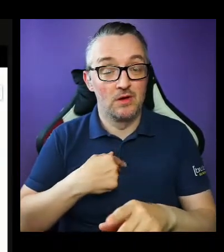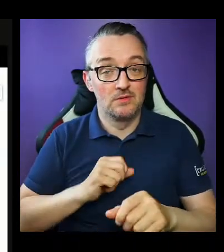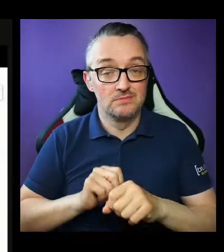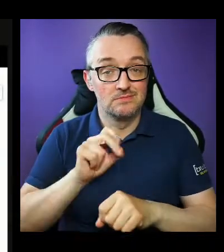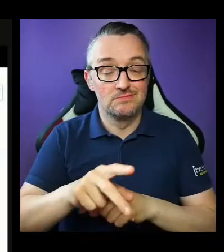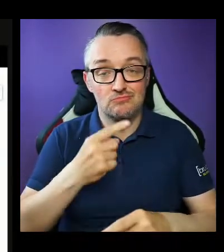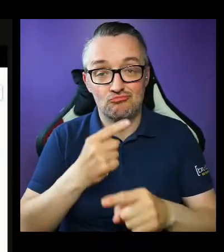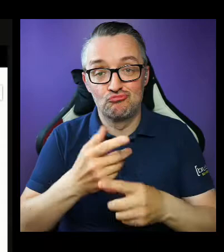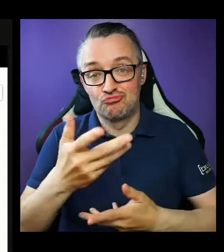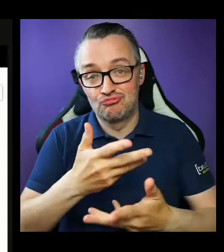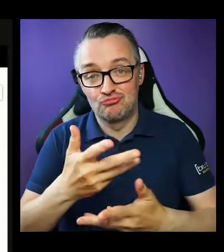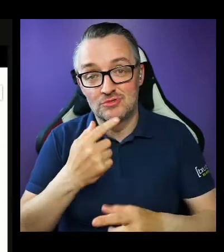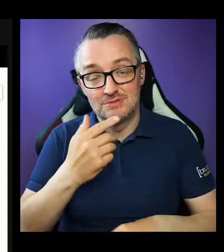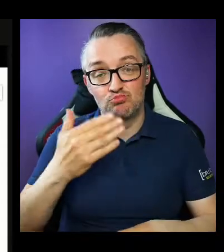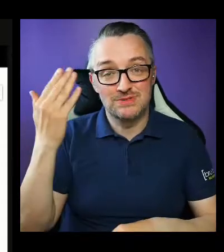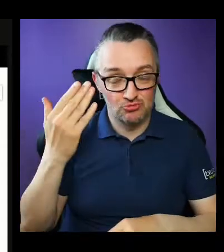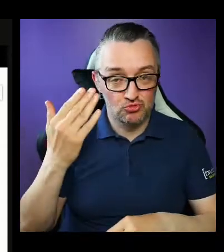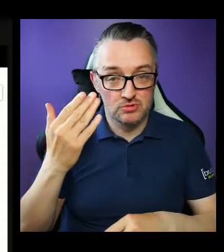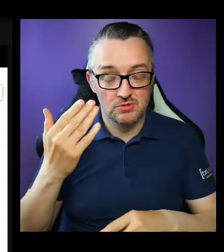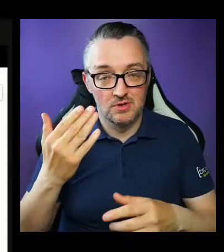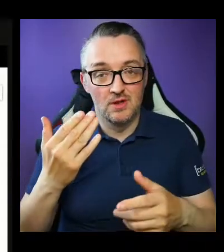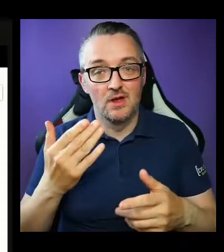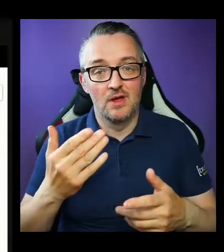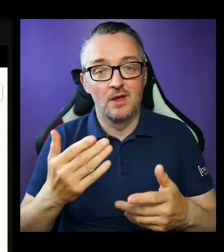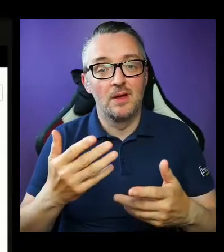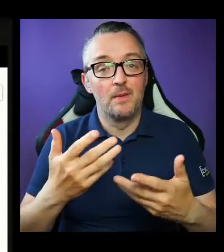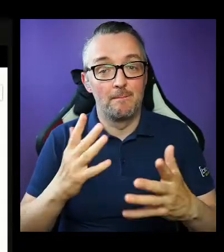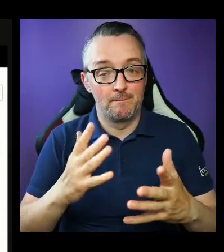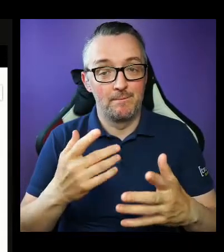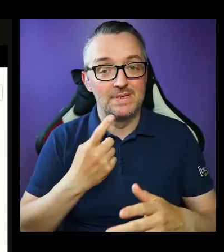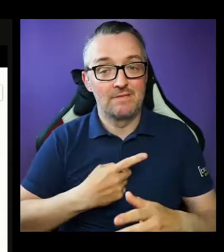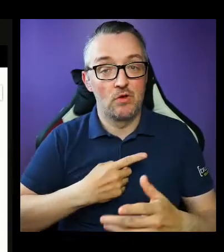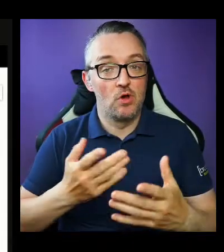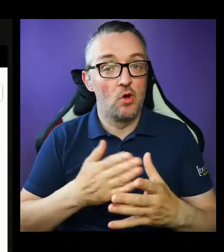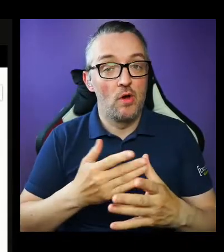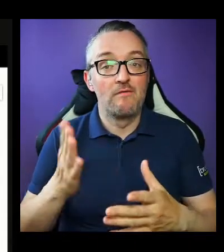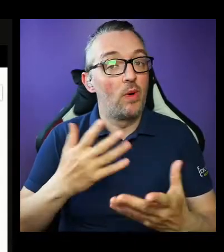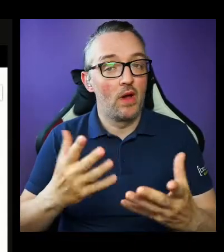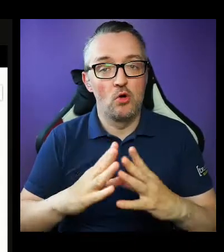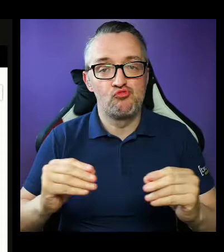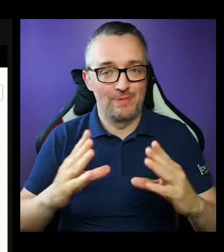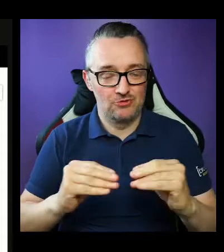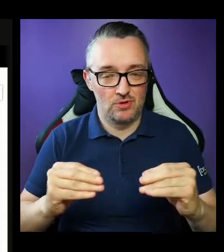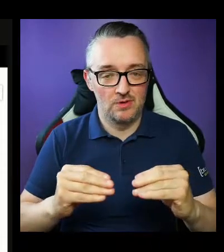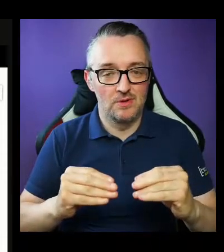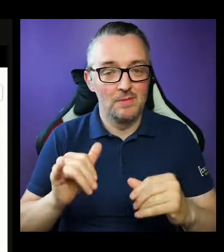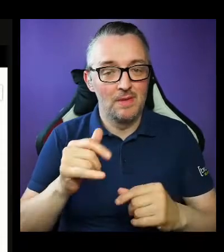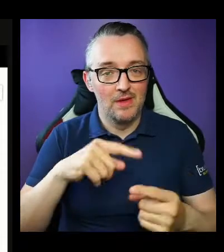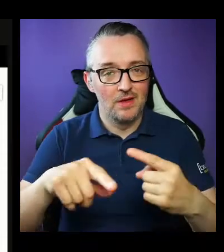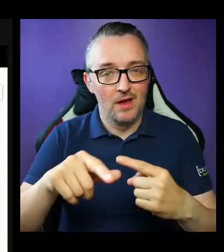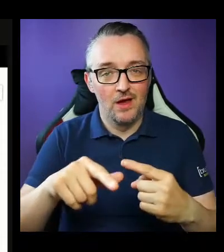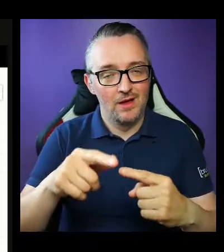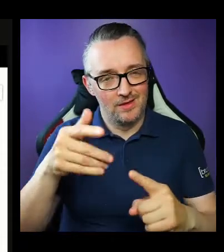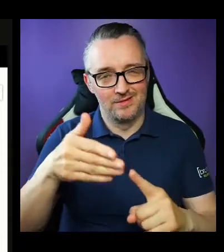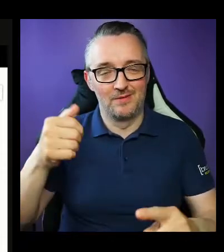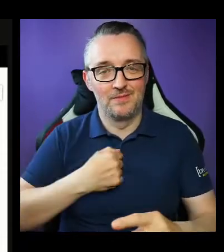the presentation of today, as I mentioned earlier, I'm originally from Romania, as some of you might guess